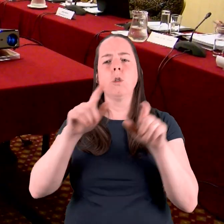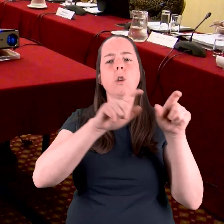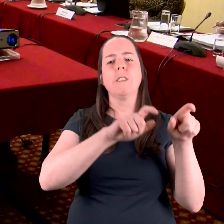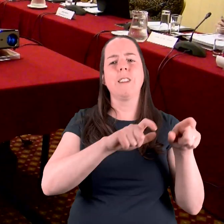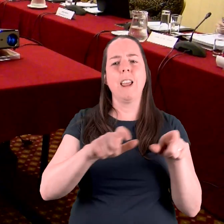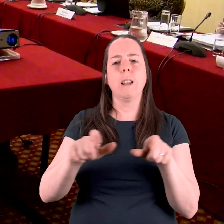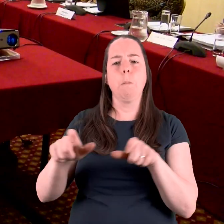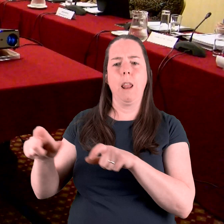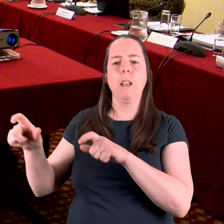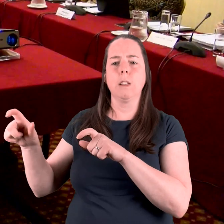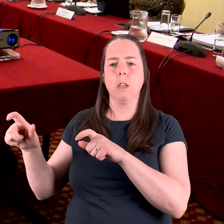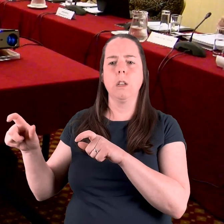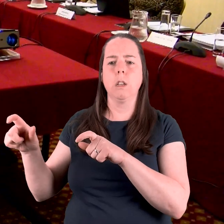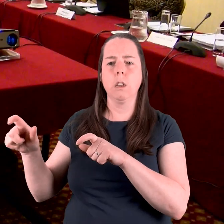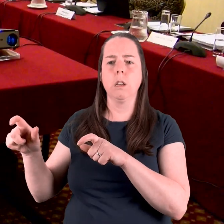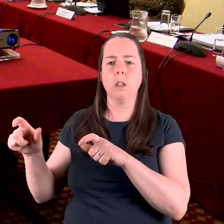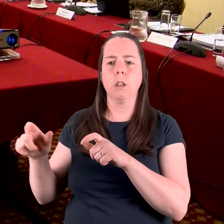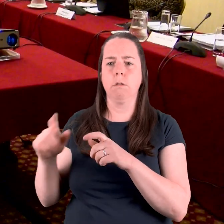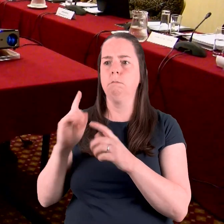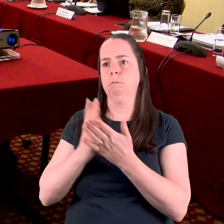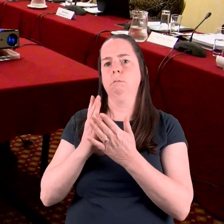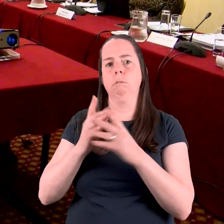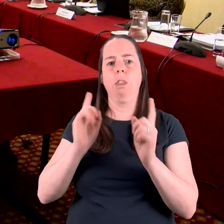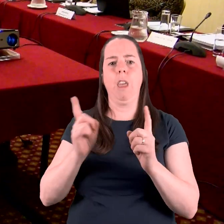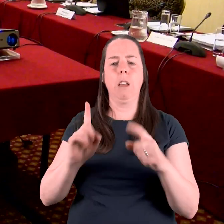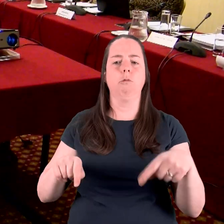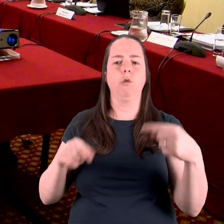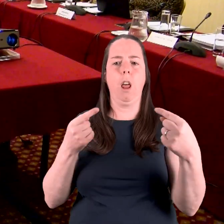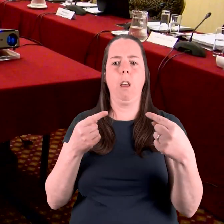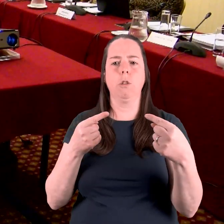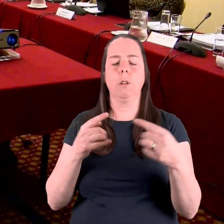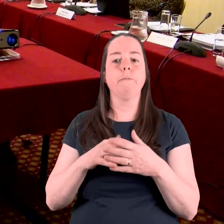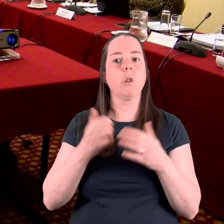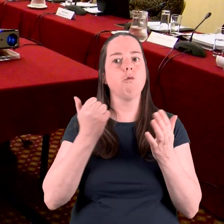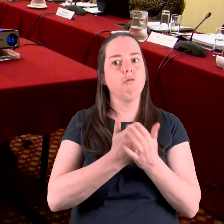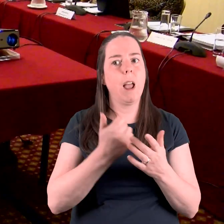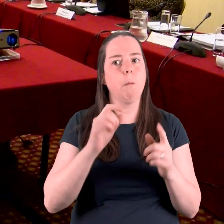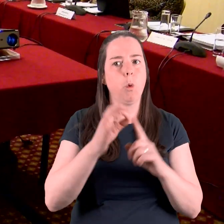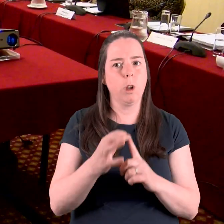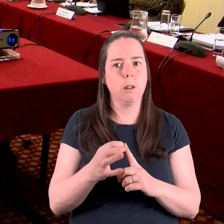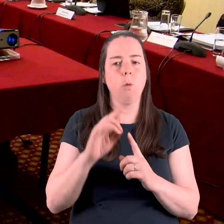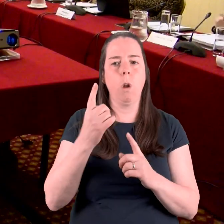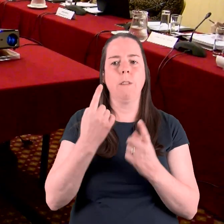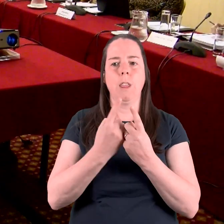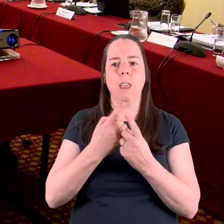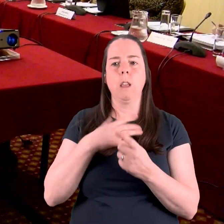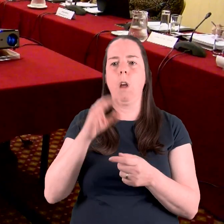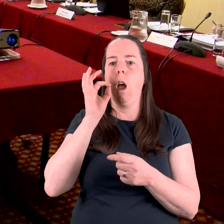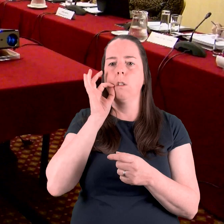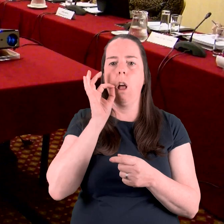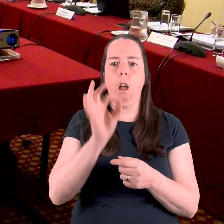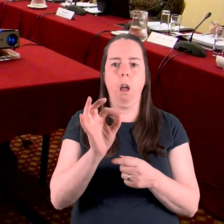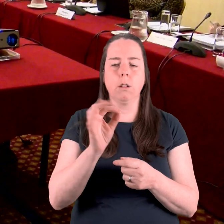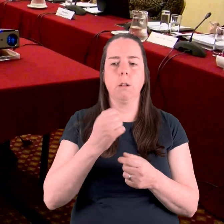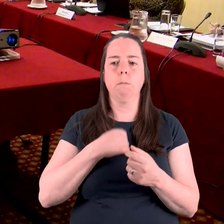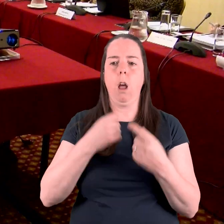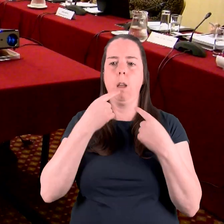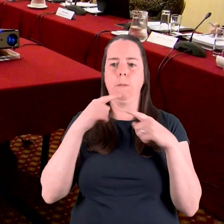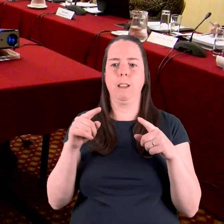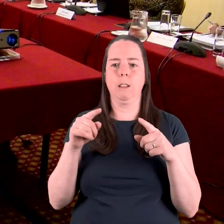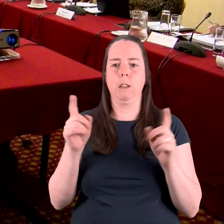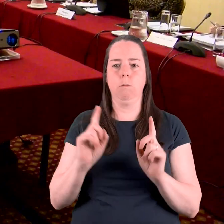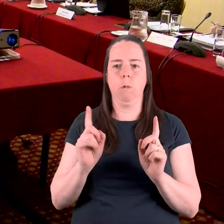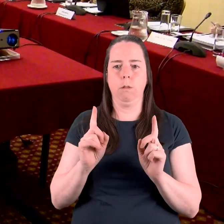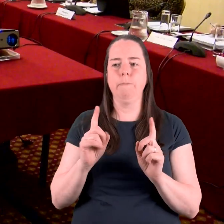pilot things and start them off. But it's the sustainability which is the challenge. It's a great point. It was one of the things that we actually